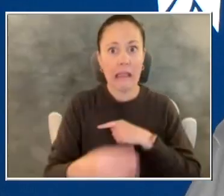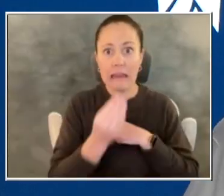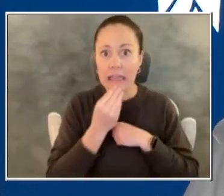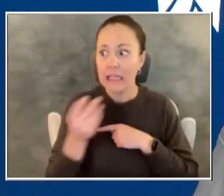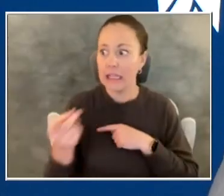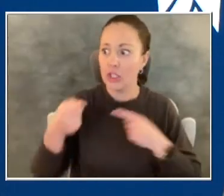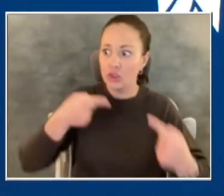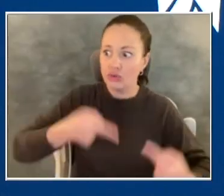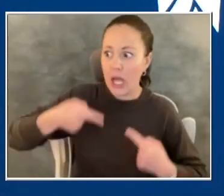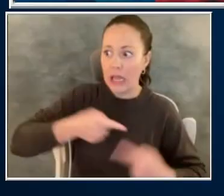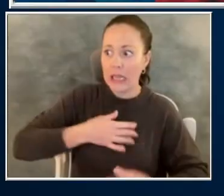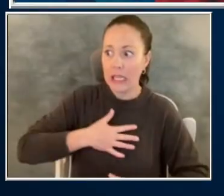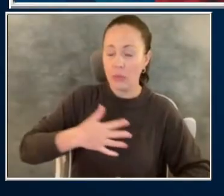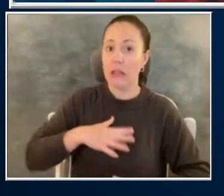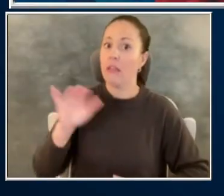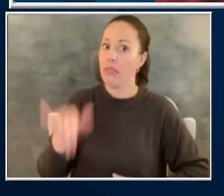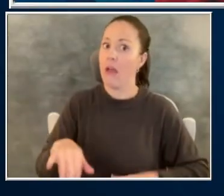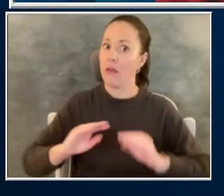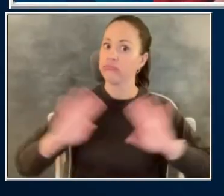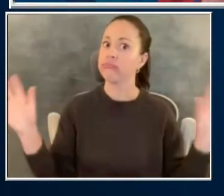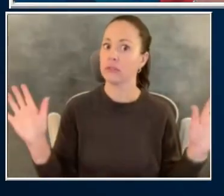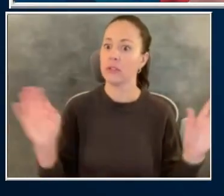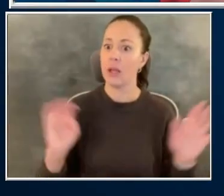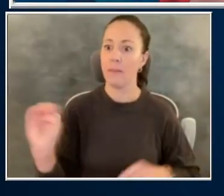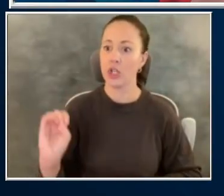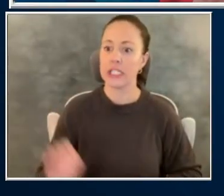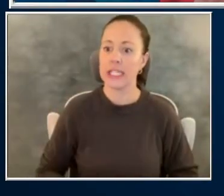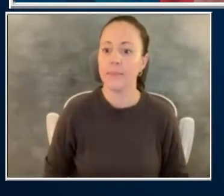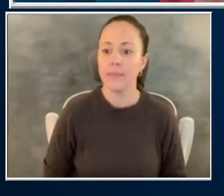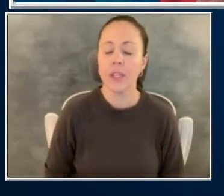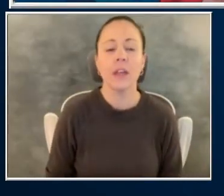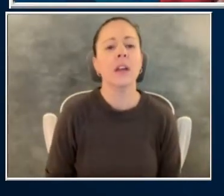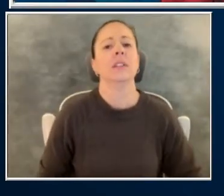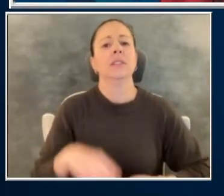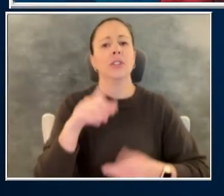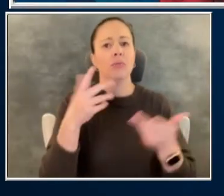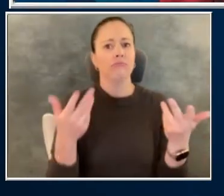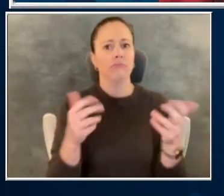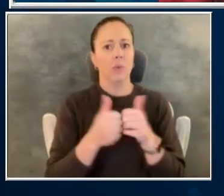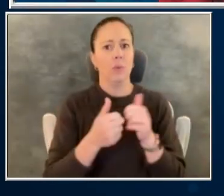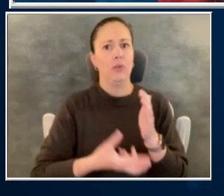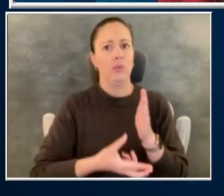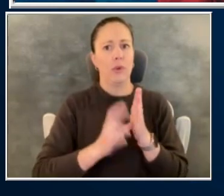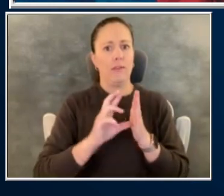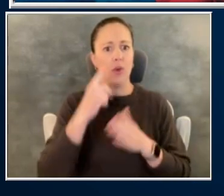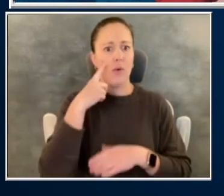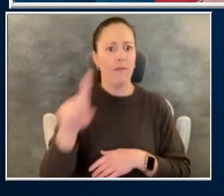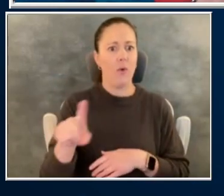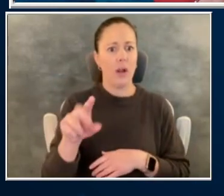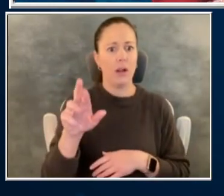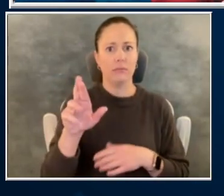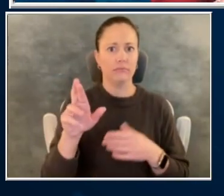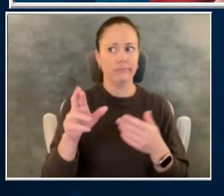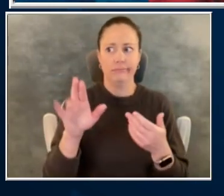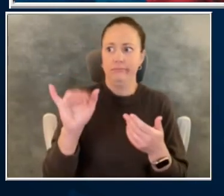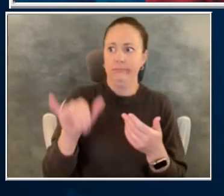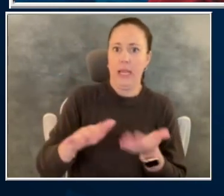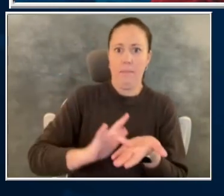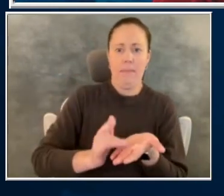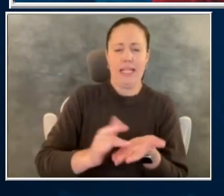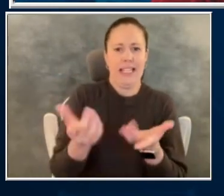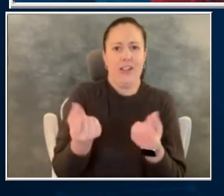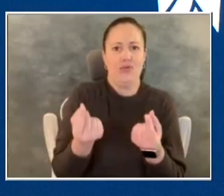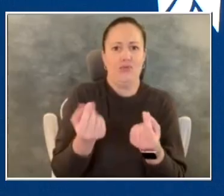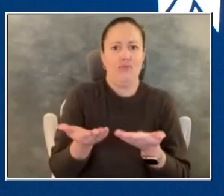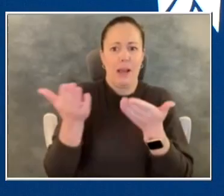medical emergency. So what are you recommending, as far as the review goes, what are you recommending now to parents when it comes to the medications?